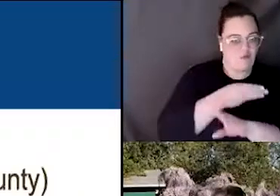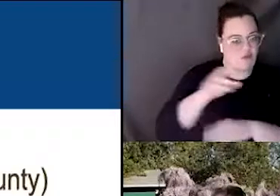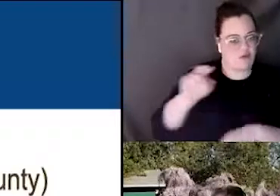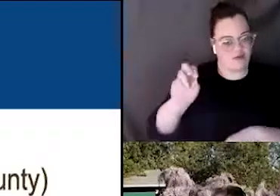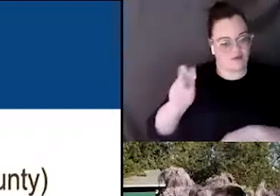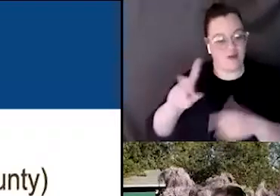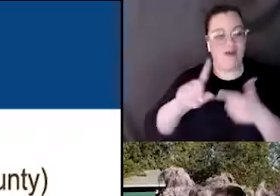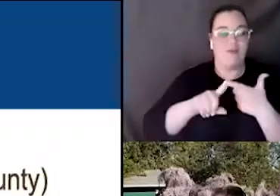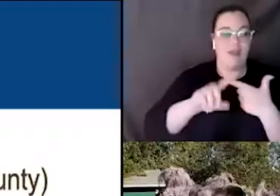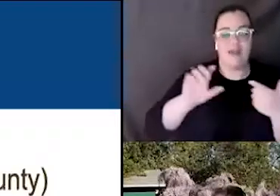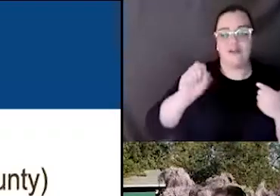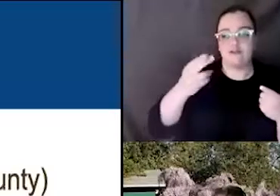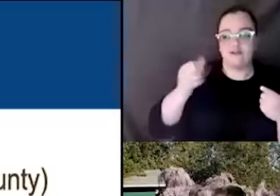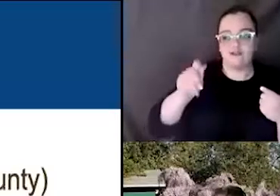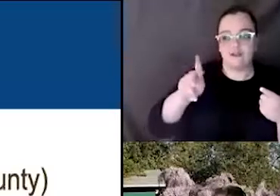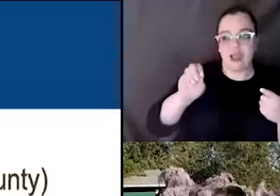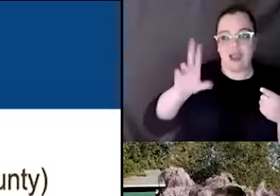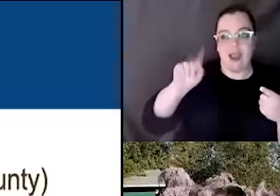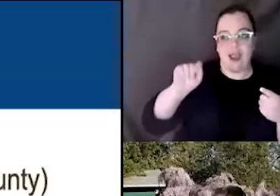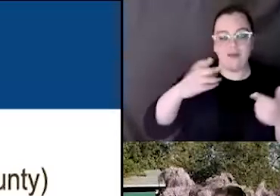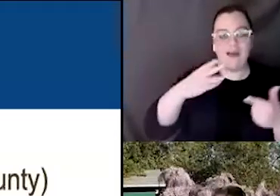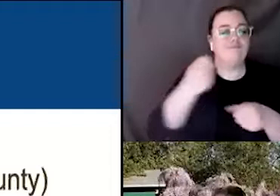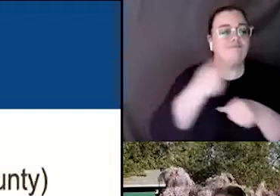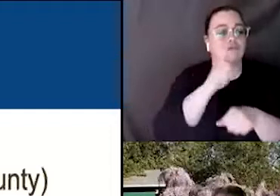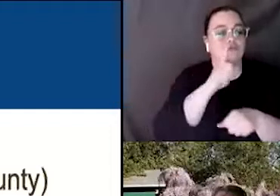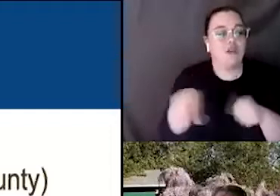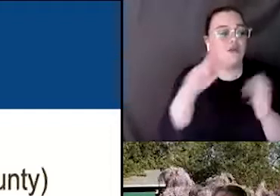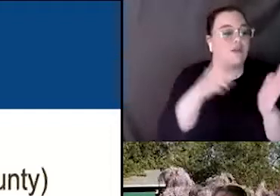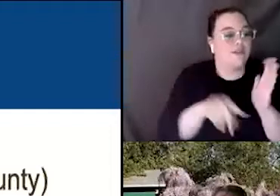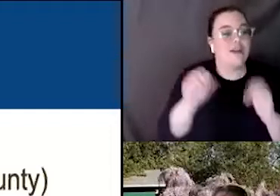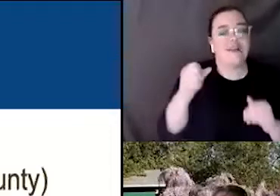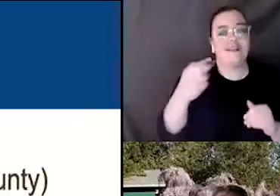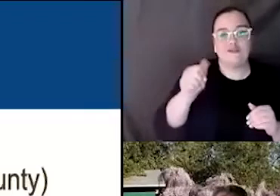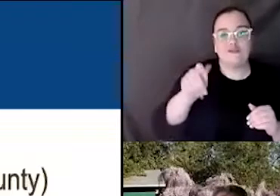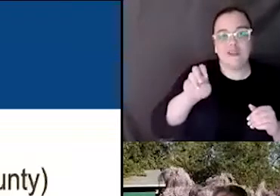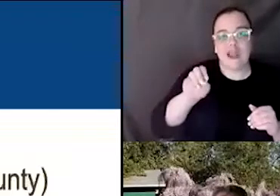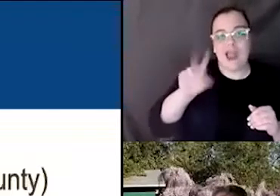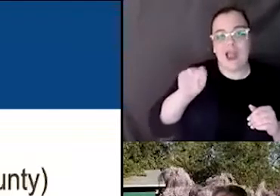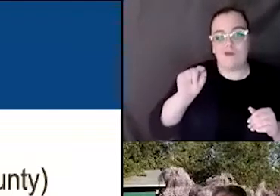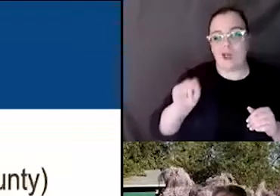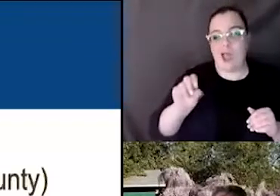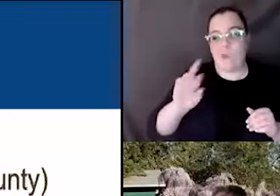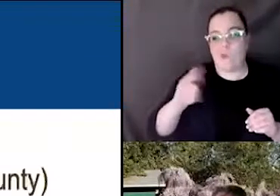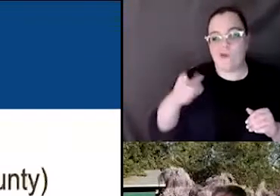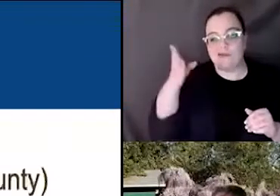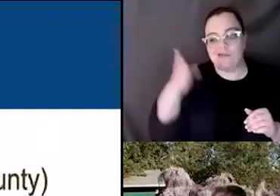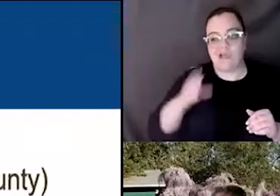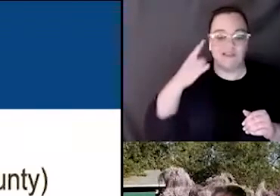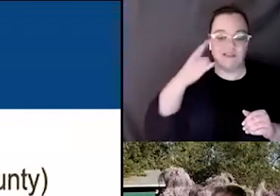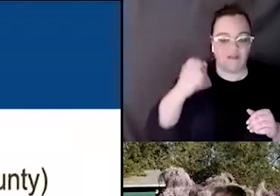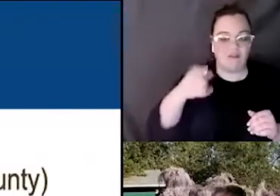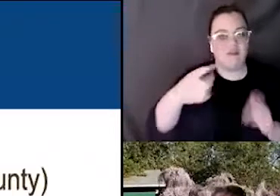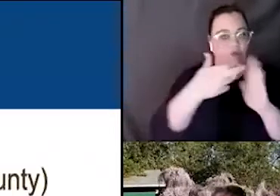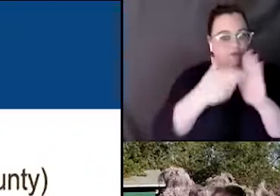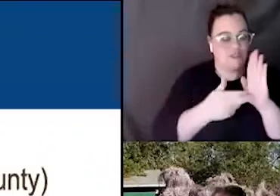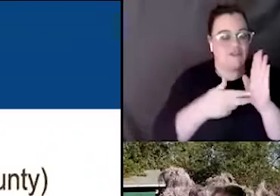ShakeOut. And make sure you're registered. Go to shakeout.org/California, renew your registration or register for the first time,